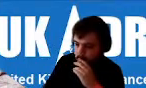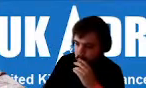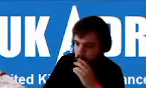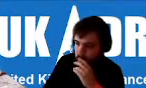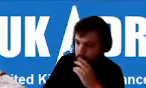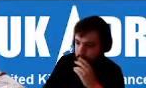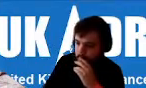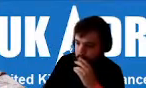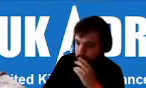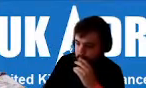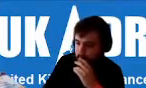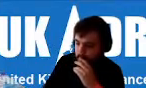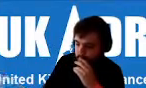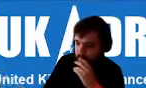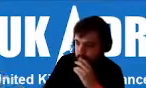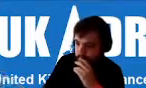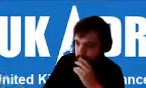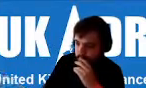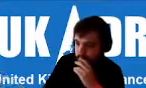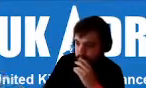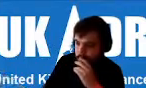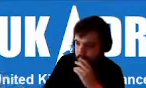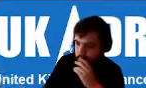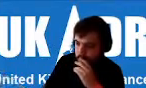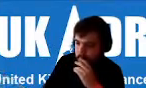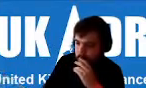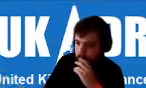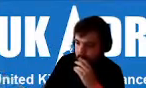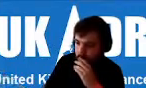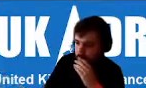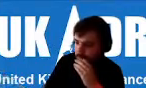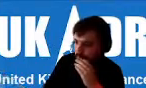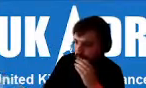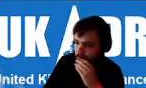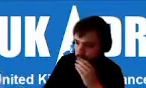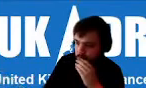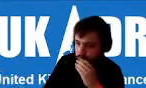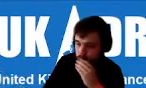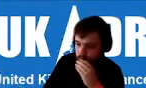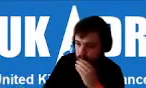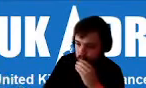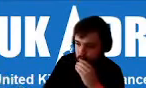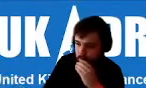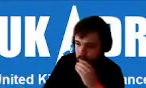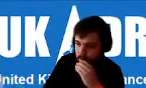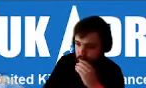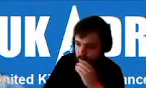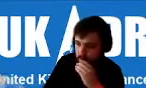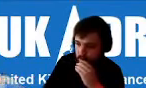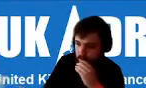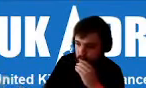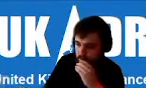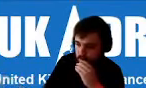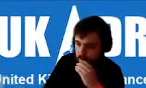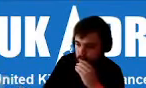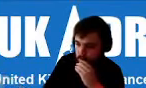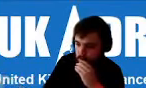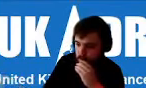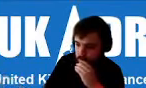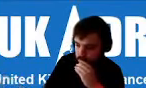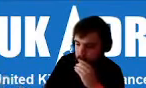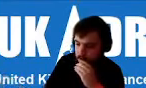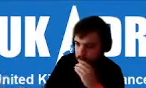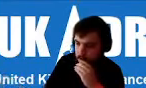there was absolute chaos. Yes, there were plans. No, there weren't the resources. There was the abyss between what plans